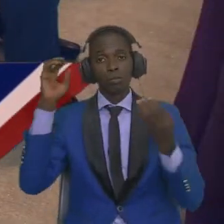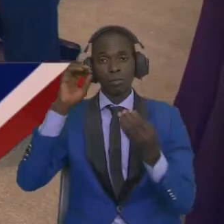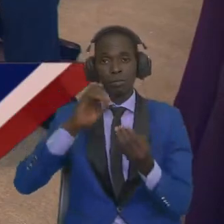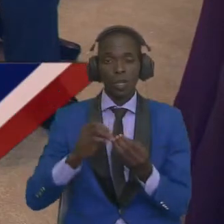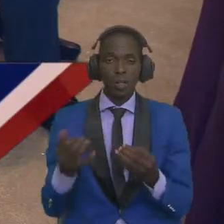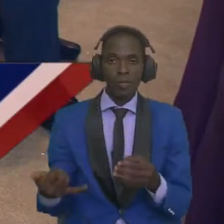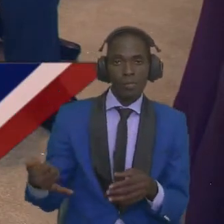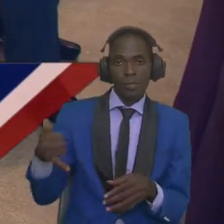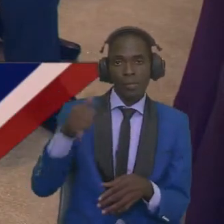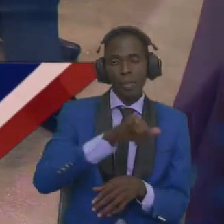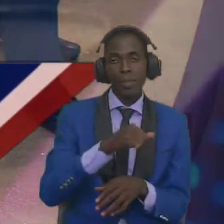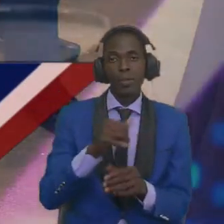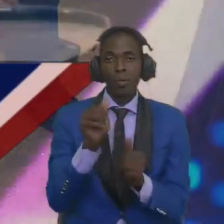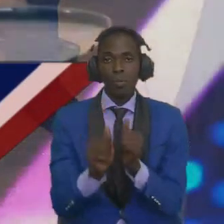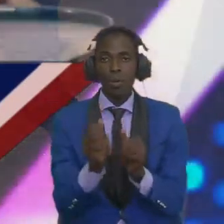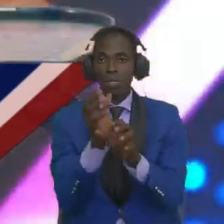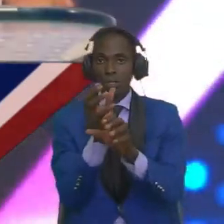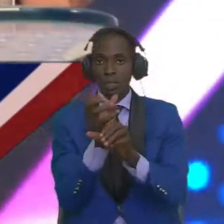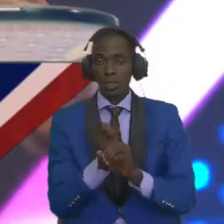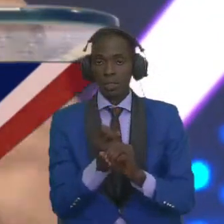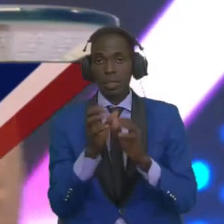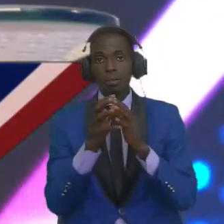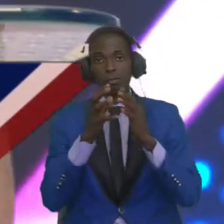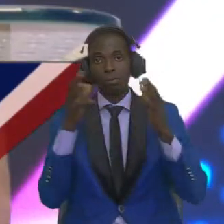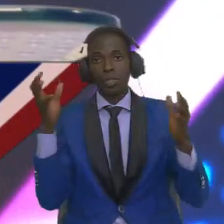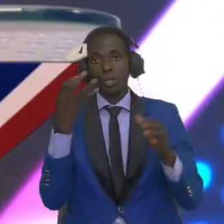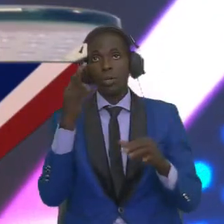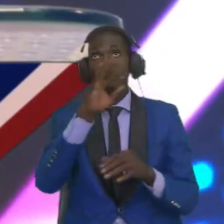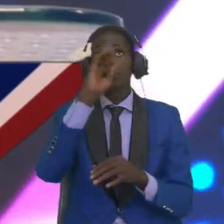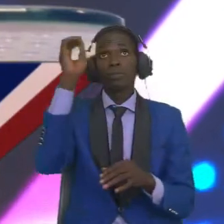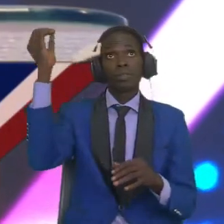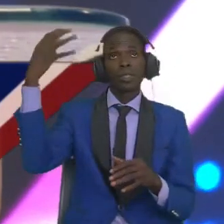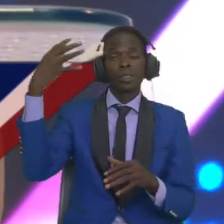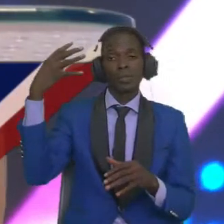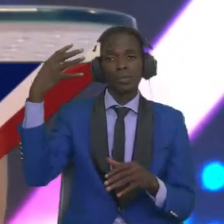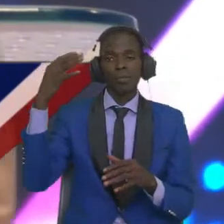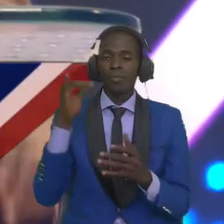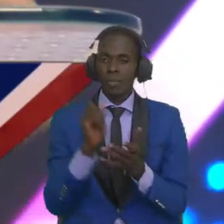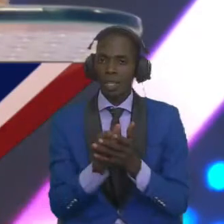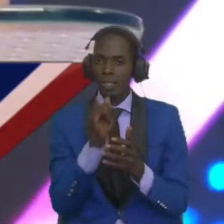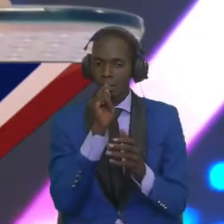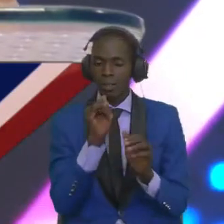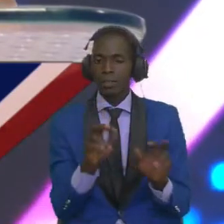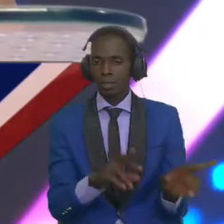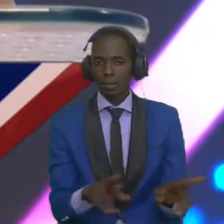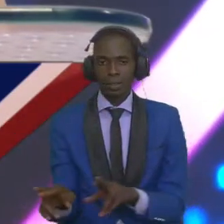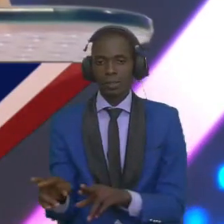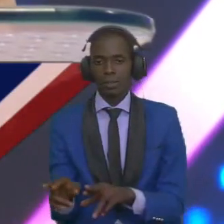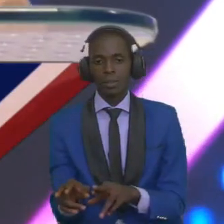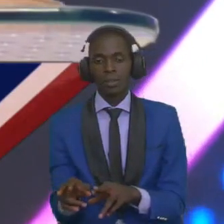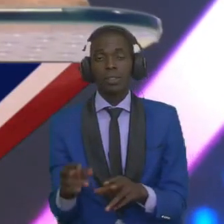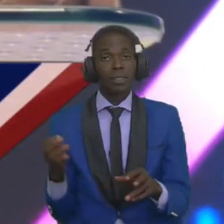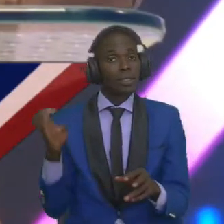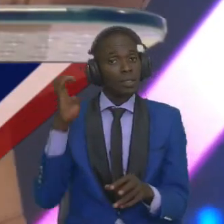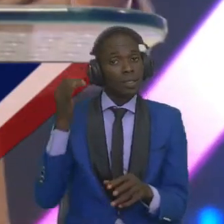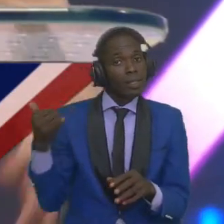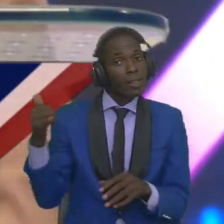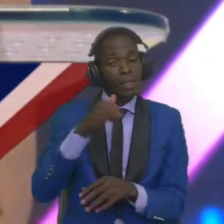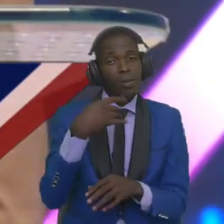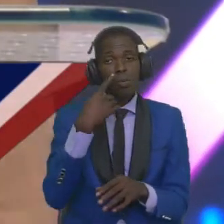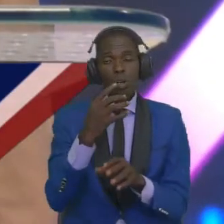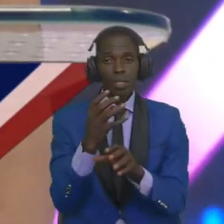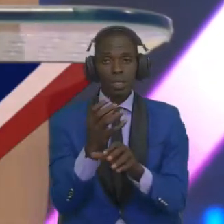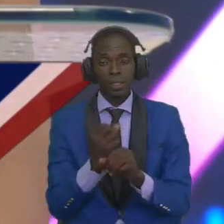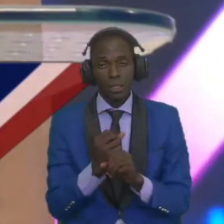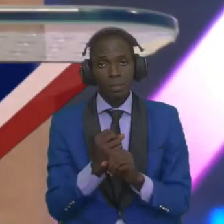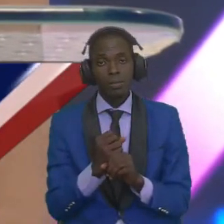they which receive abundance of grace that's available. They which receive